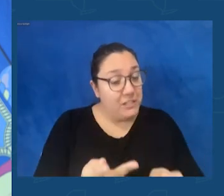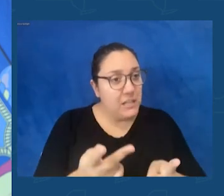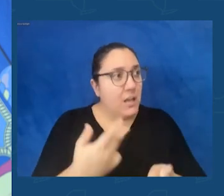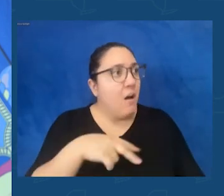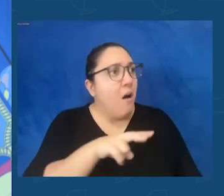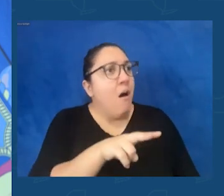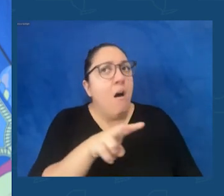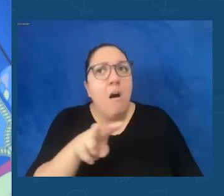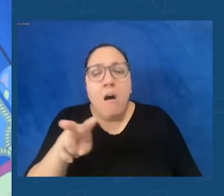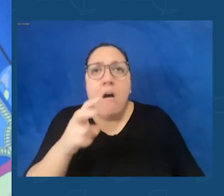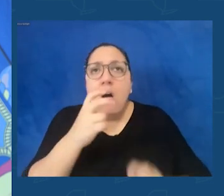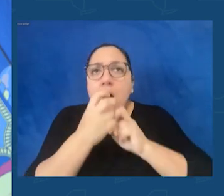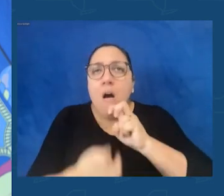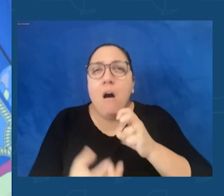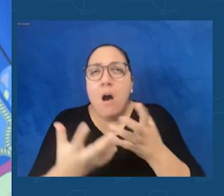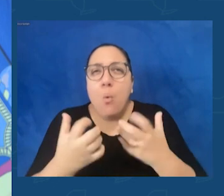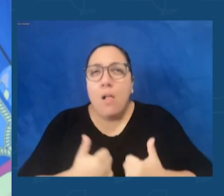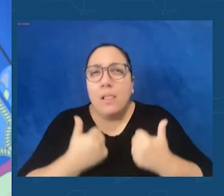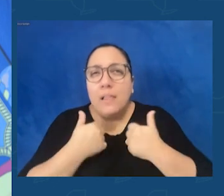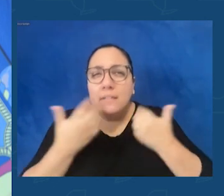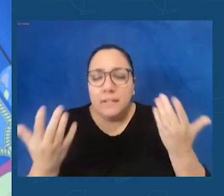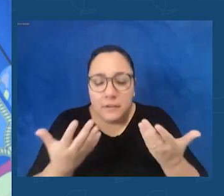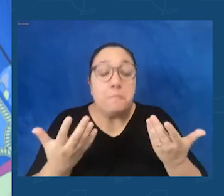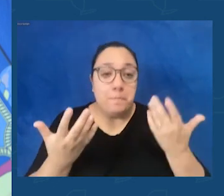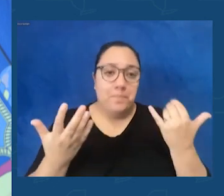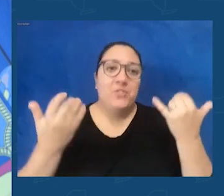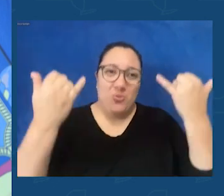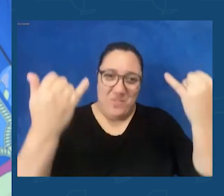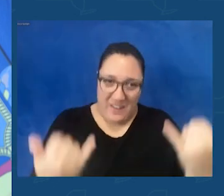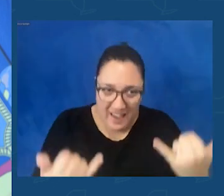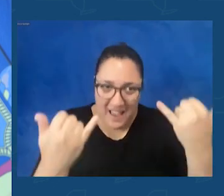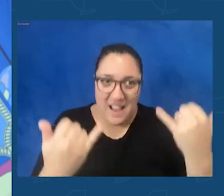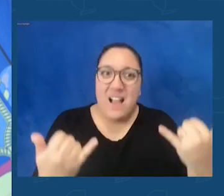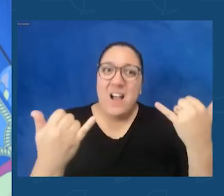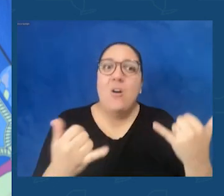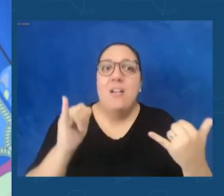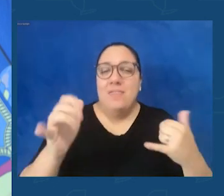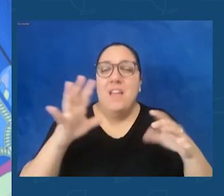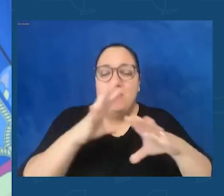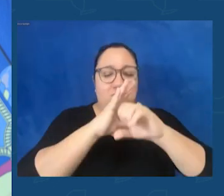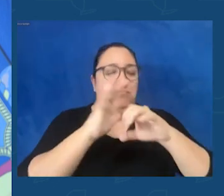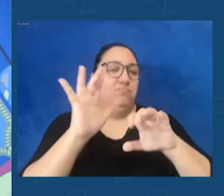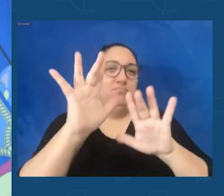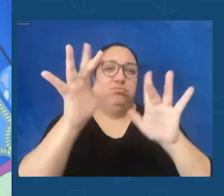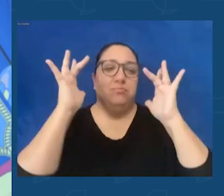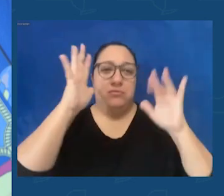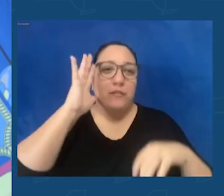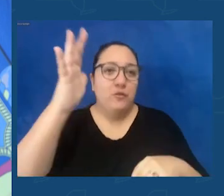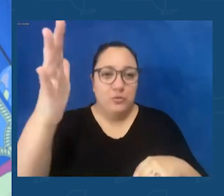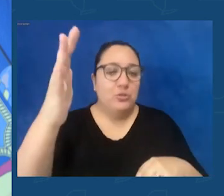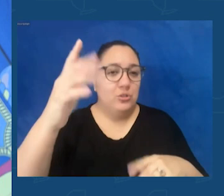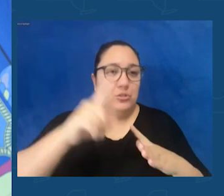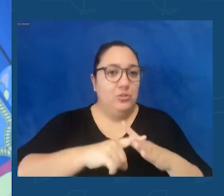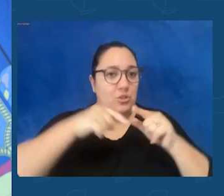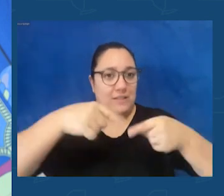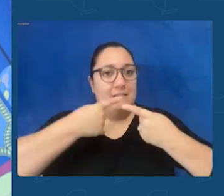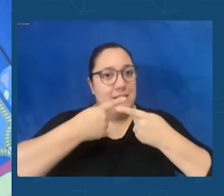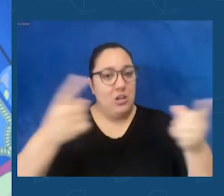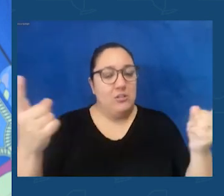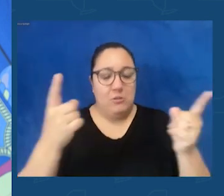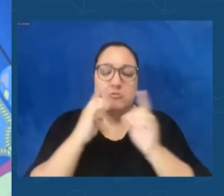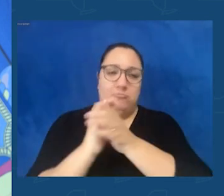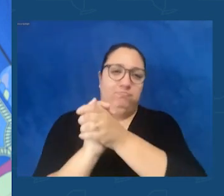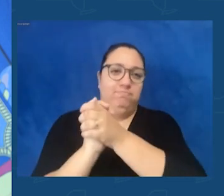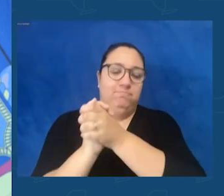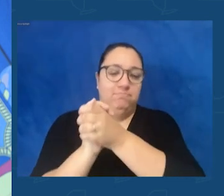really bright future begins right now with this announcement. And I want to, again, congratulate everybody involved in this. And also, and we also